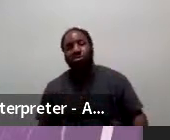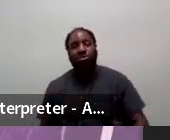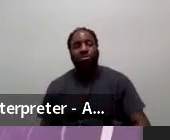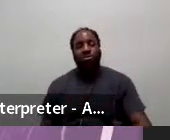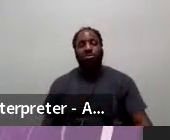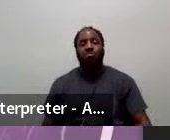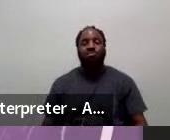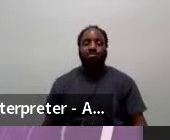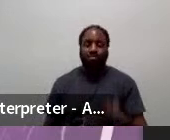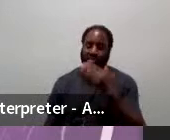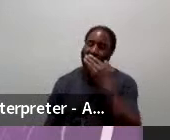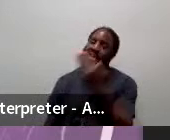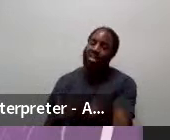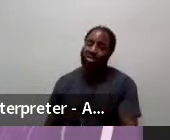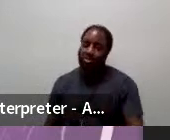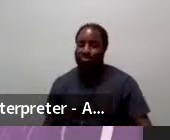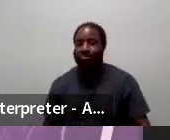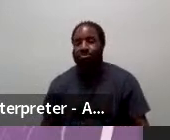Thank you, Luke.